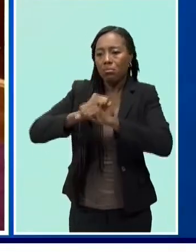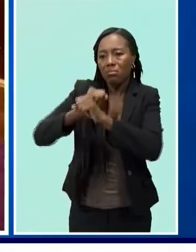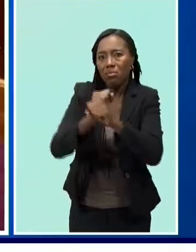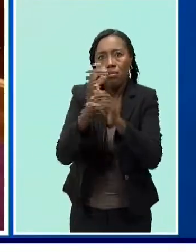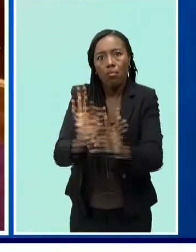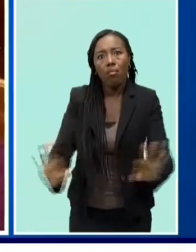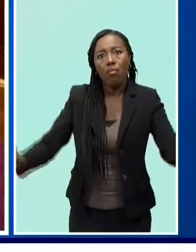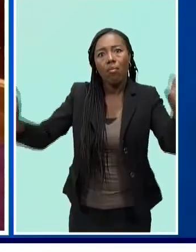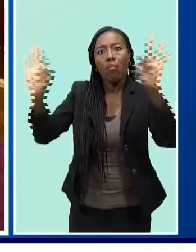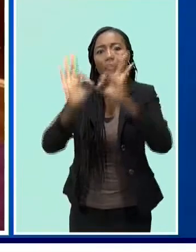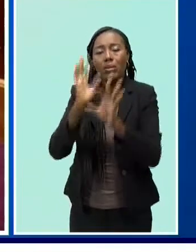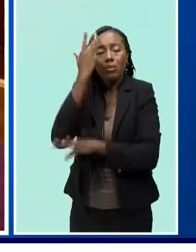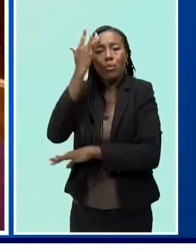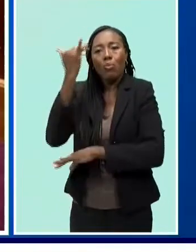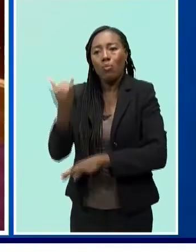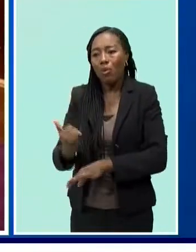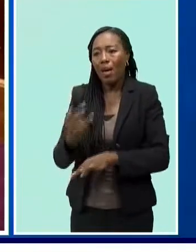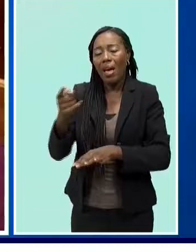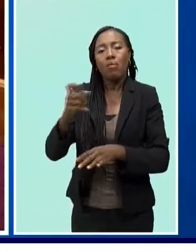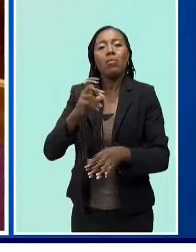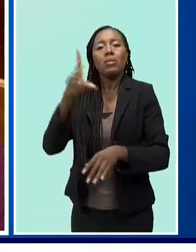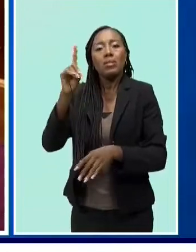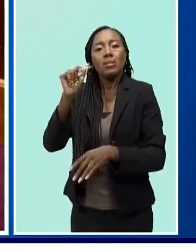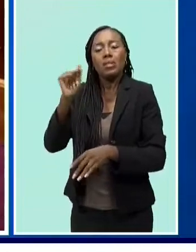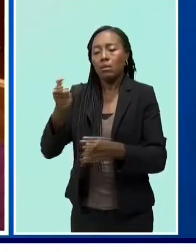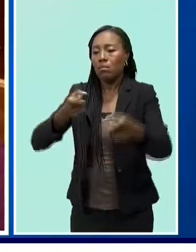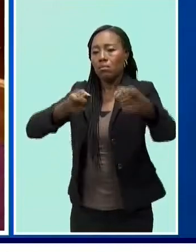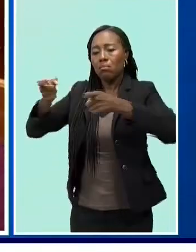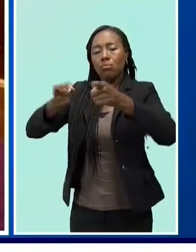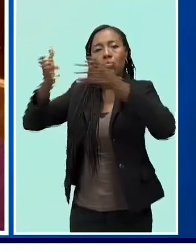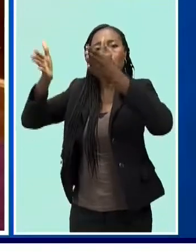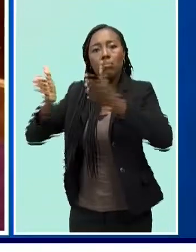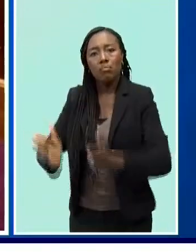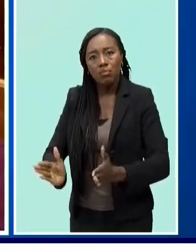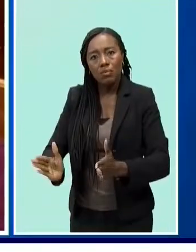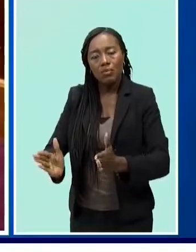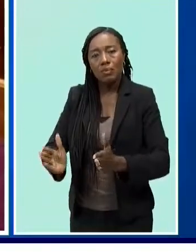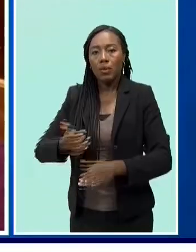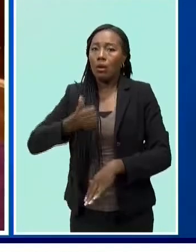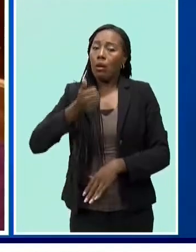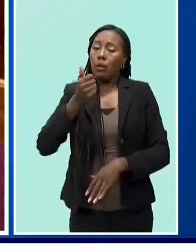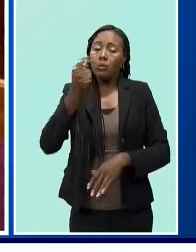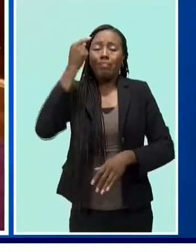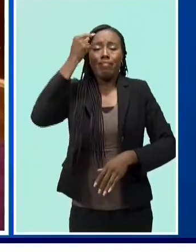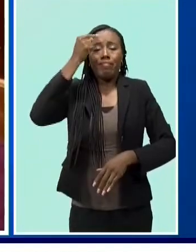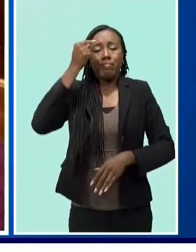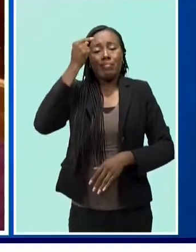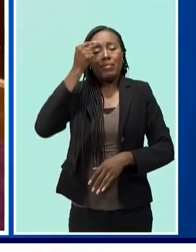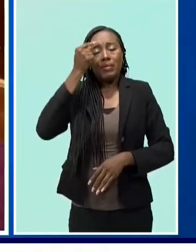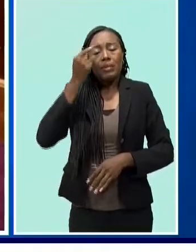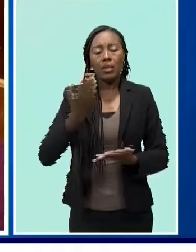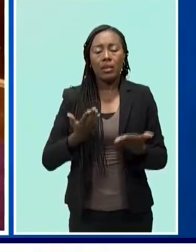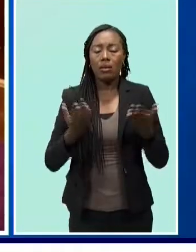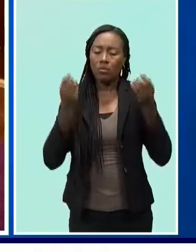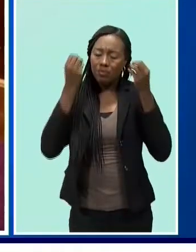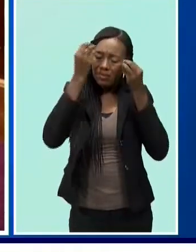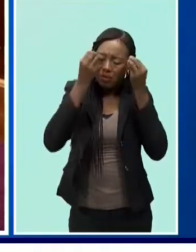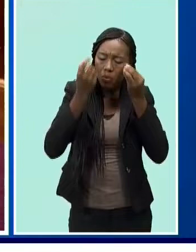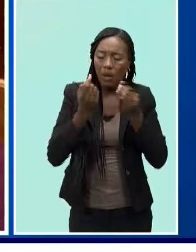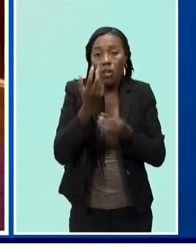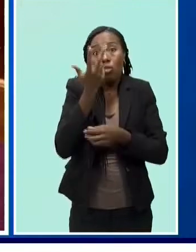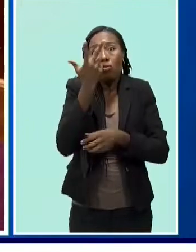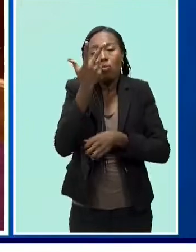inherent responsibilities of a data controller. For your consideration, a suggested period of